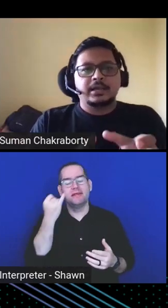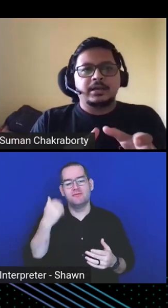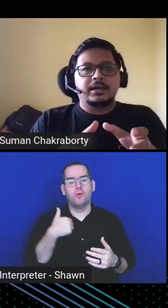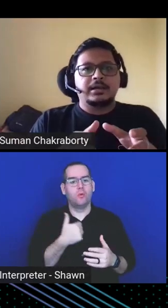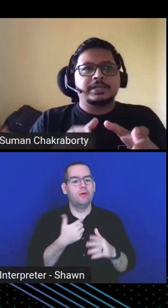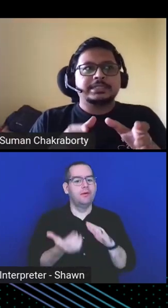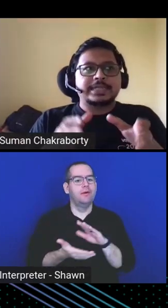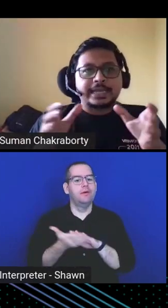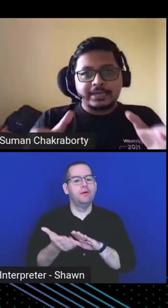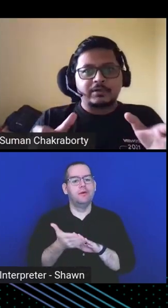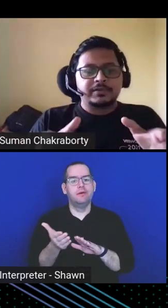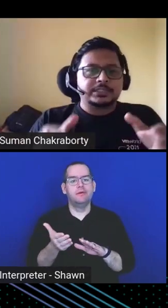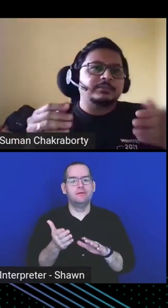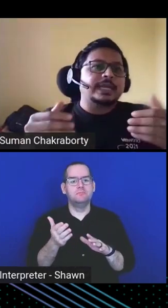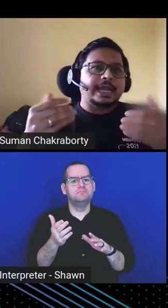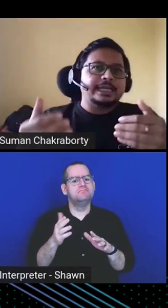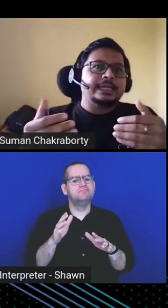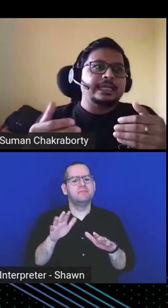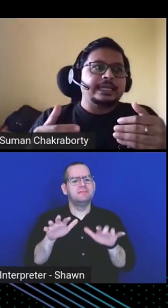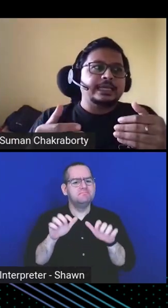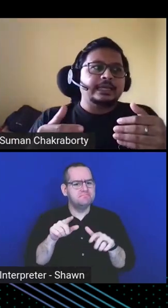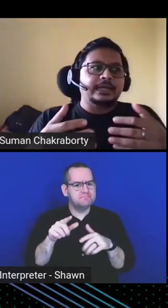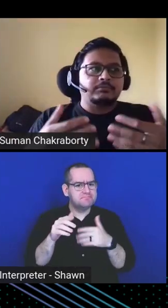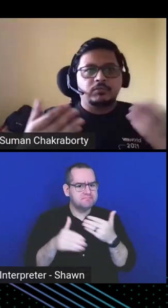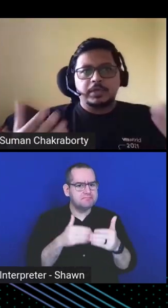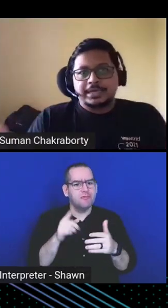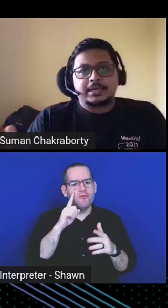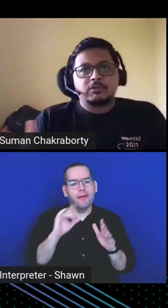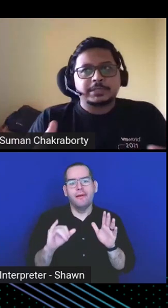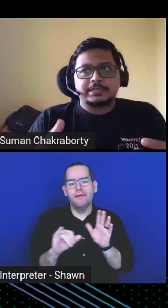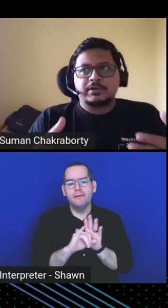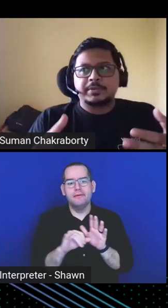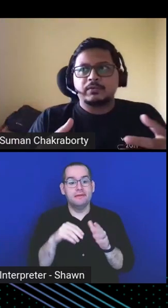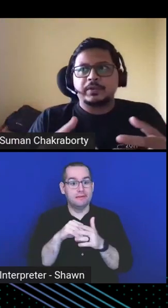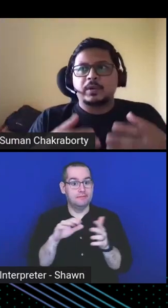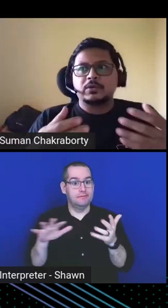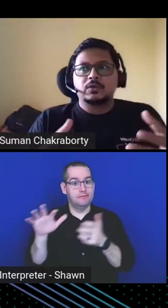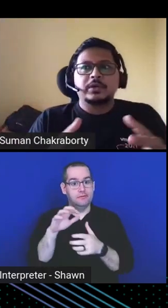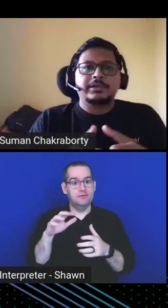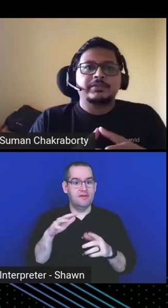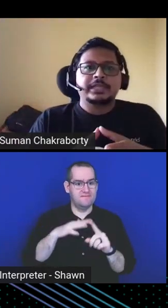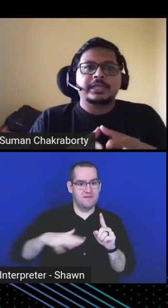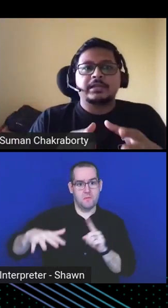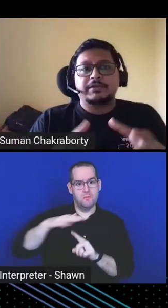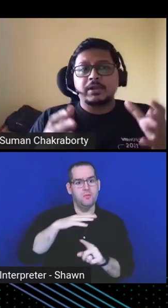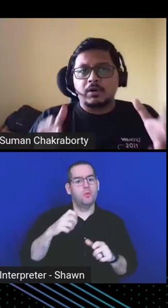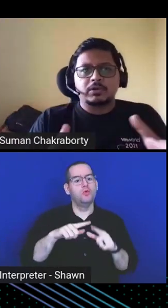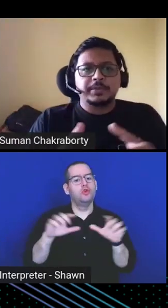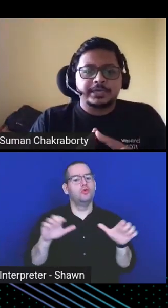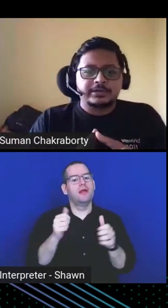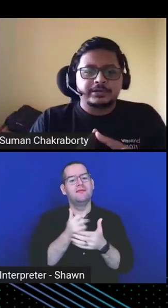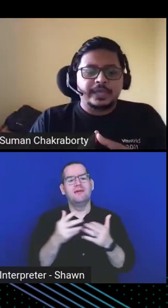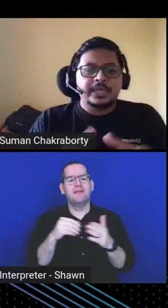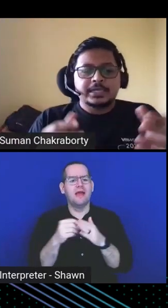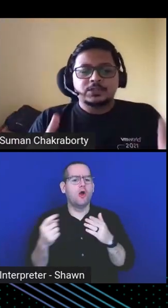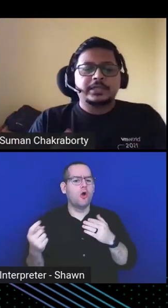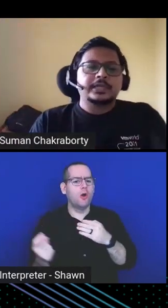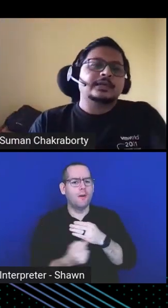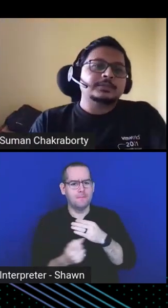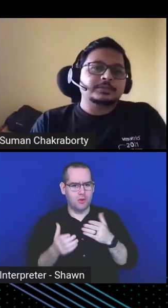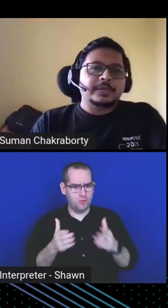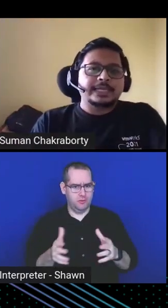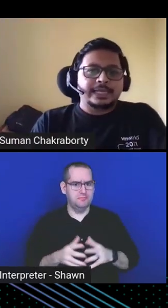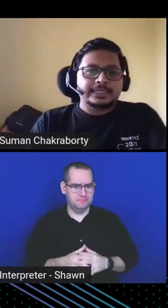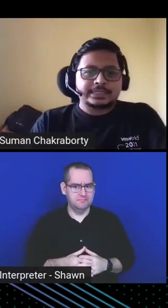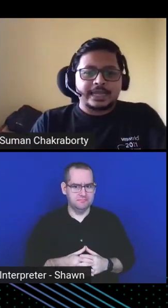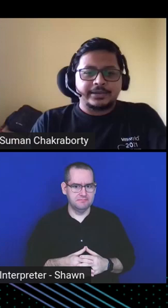running a very static configuration, but ideally, in a cloud-based environment, we want to do everything in a very automated way. So there